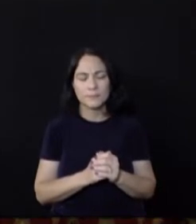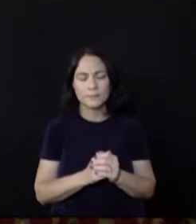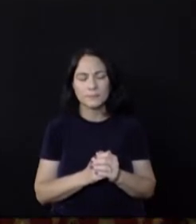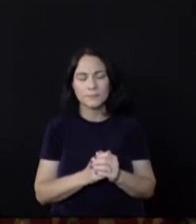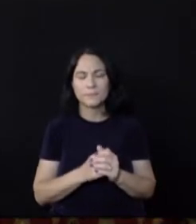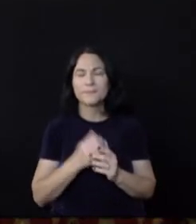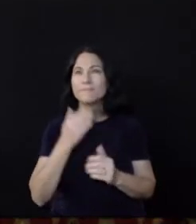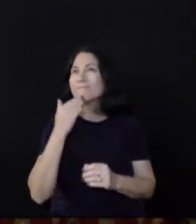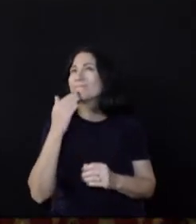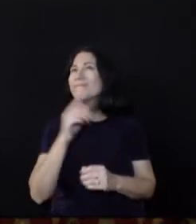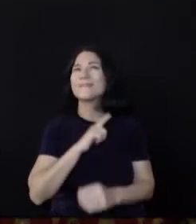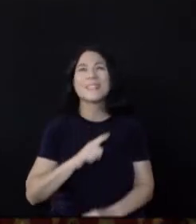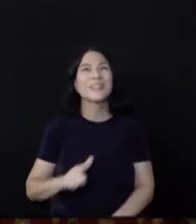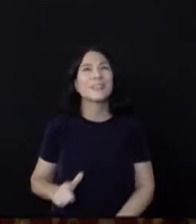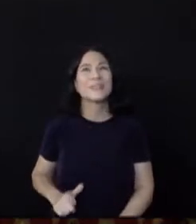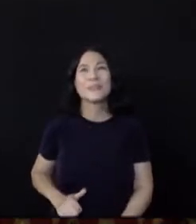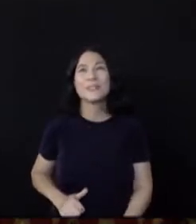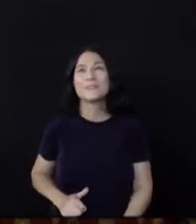Thank you, Lord.